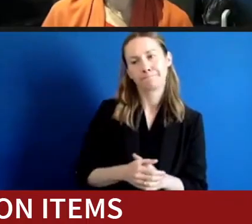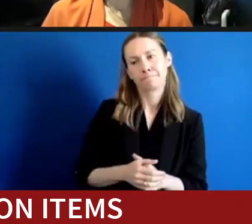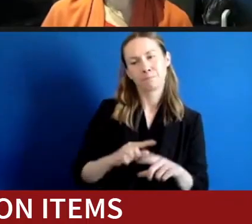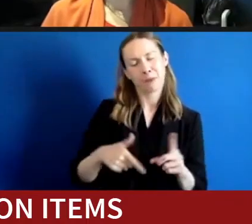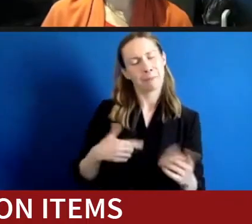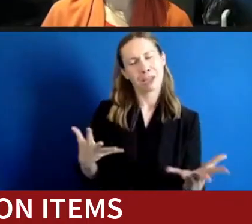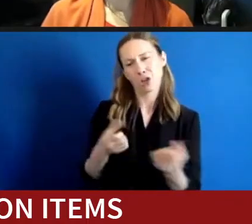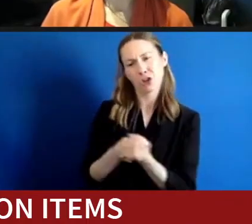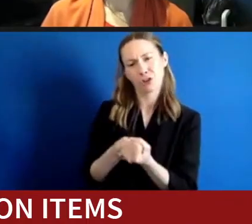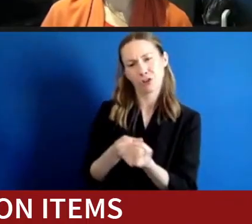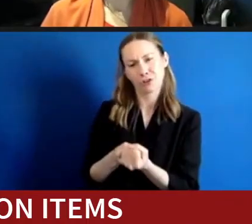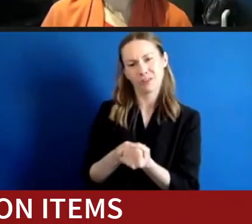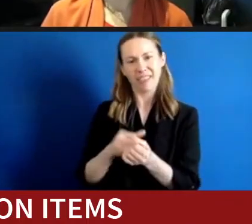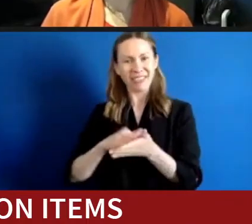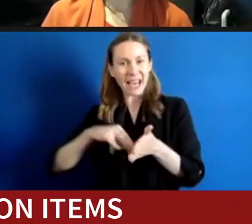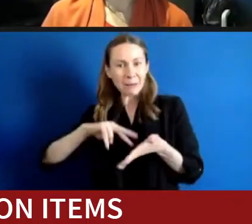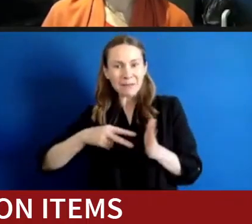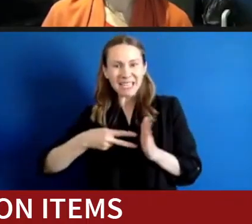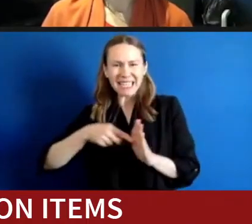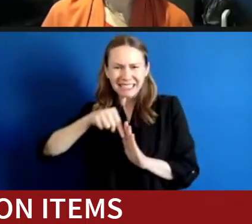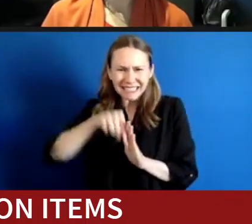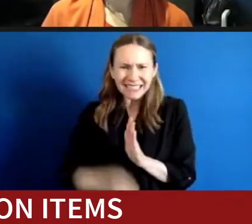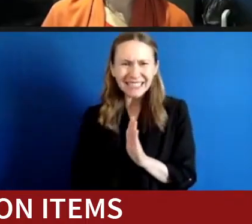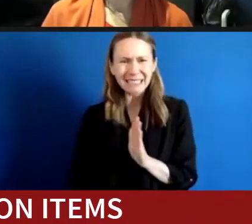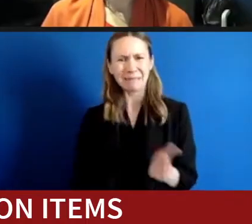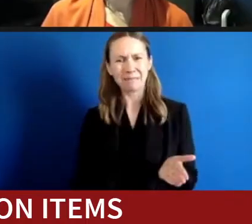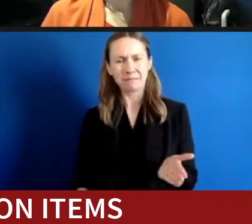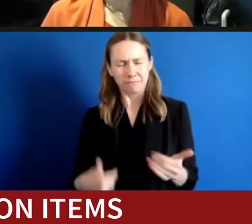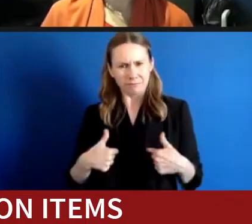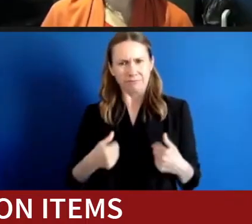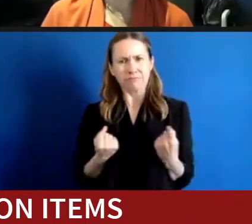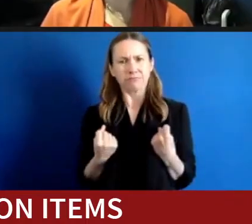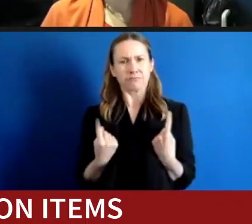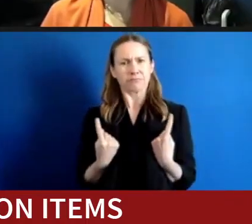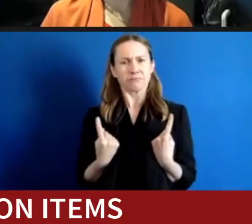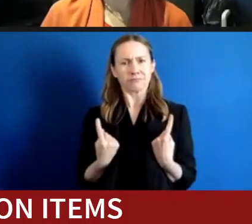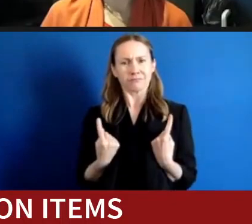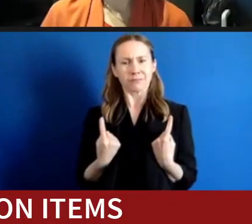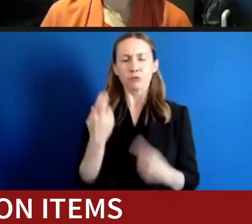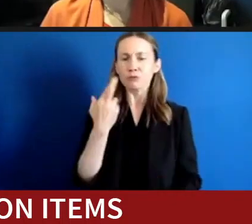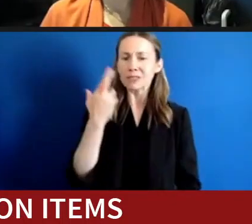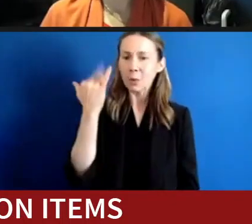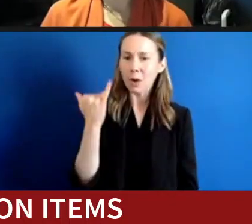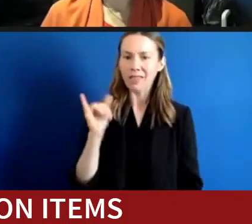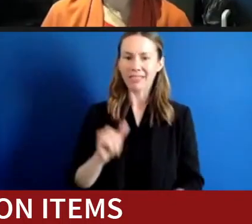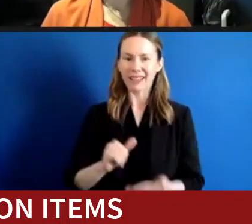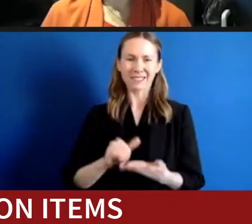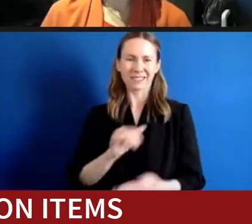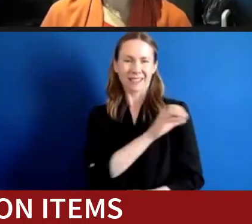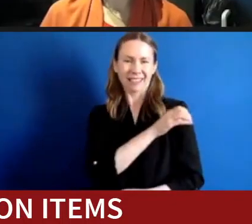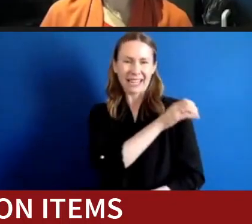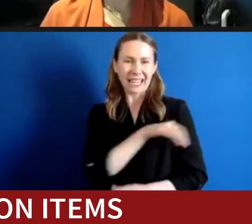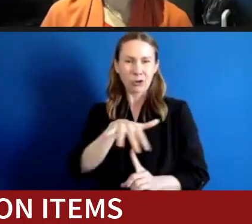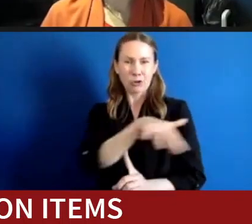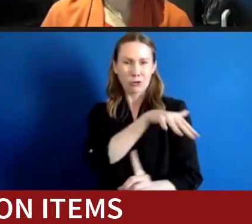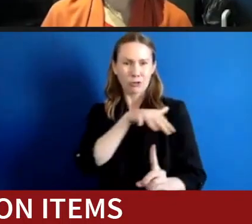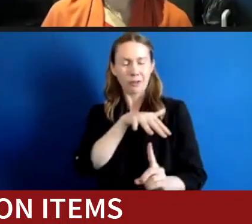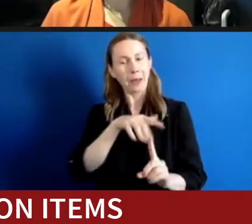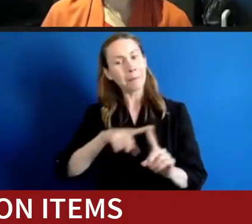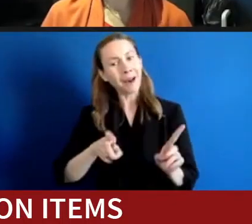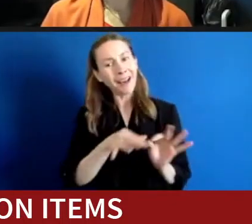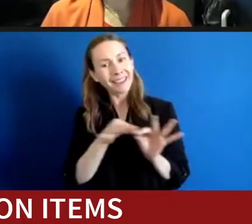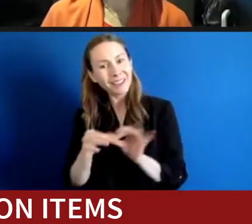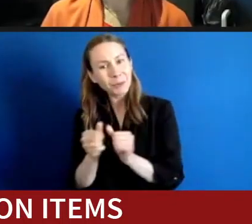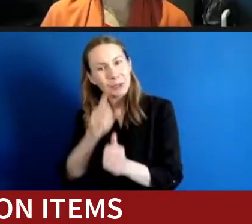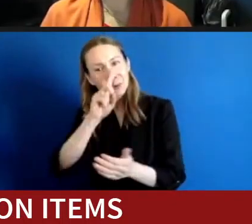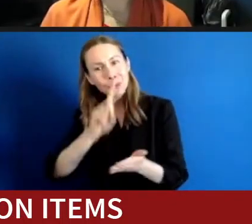of meaning. And so that's how I view sort of the clinical piece of it. But then when it comes to research too,